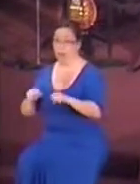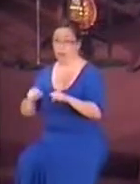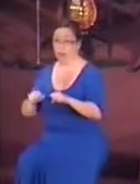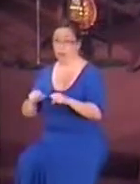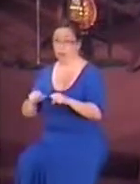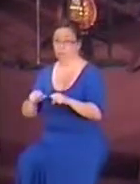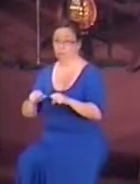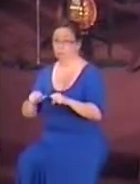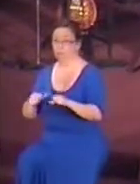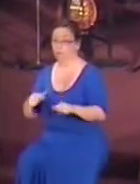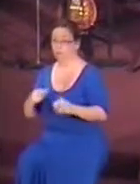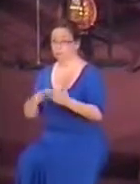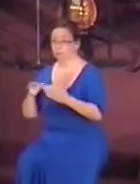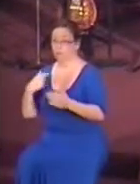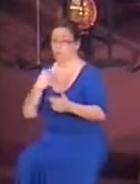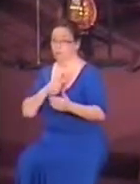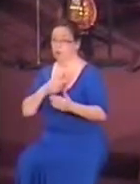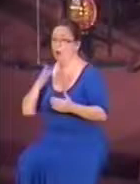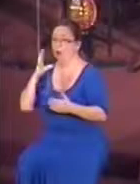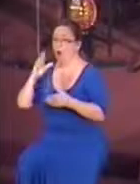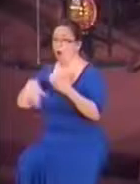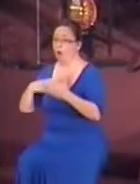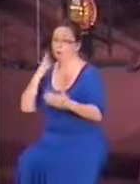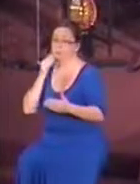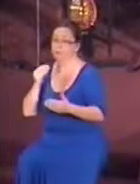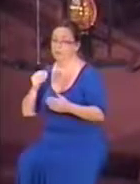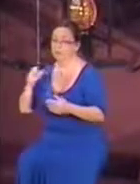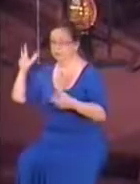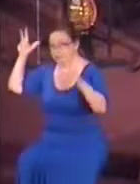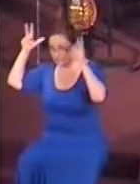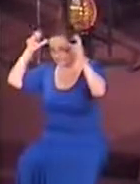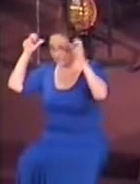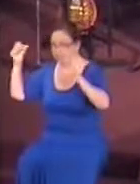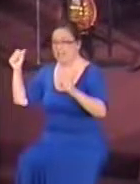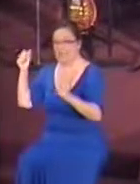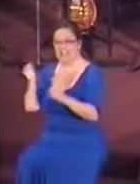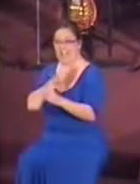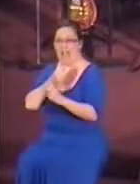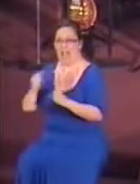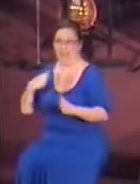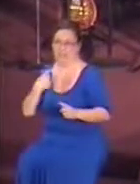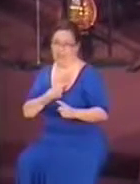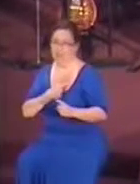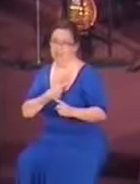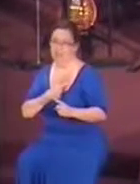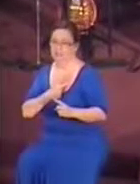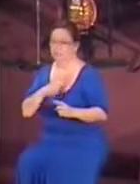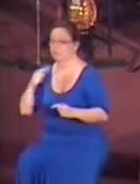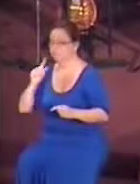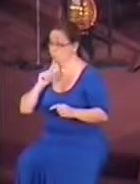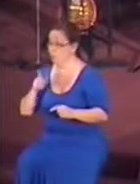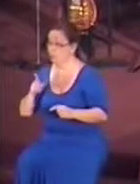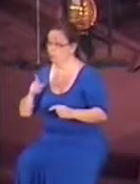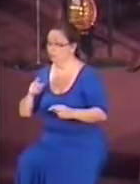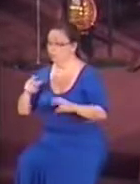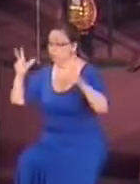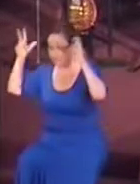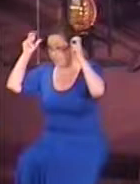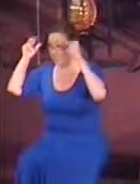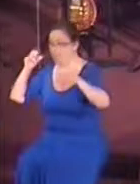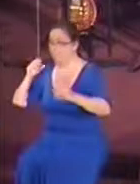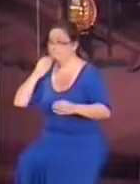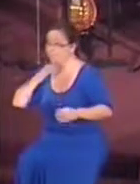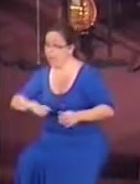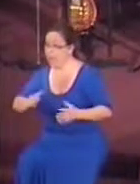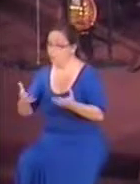of the matter is that we are all under attack by the enemy. Satan and his demons are real. They are evil. They want to destroy you.